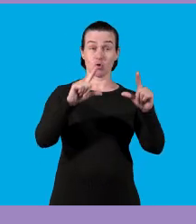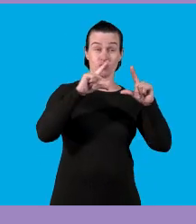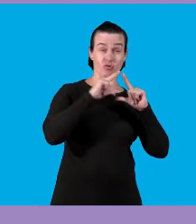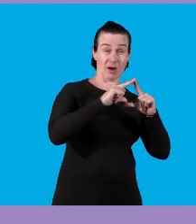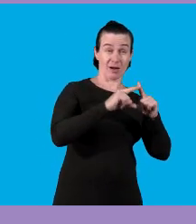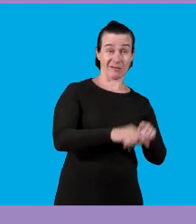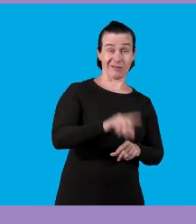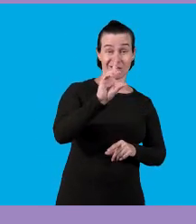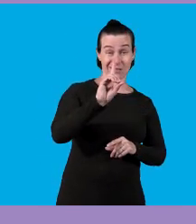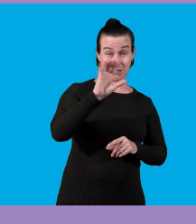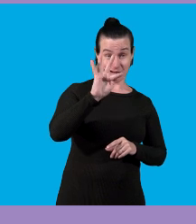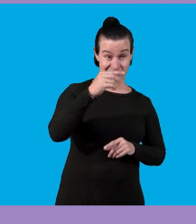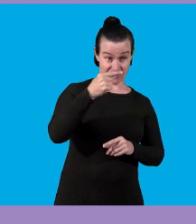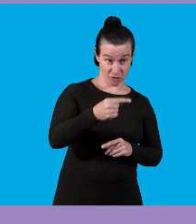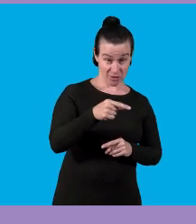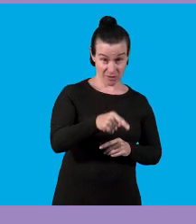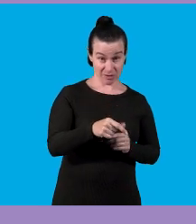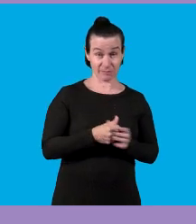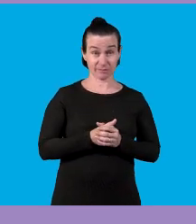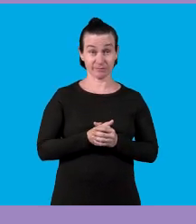say triangle